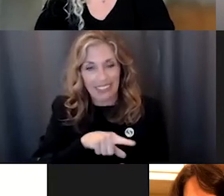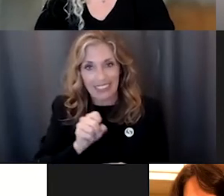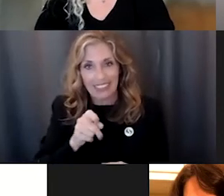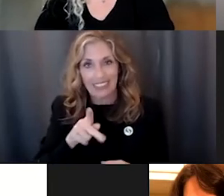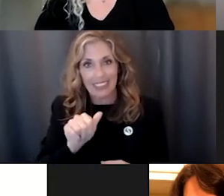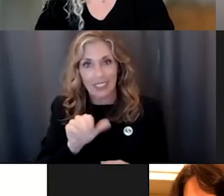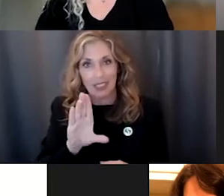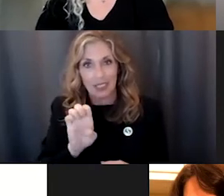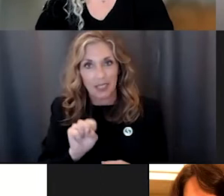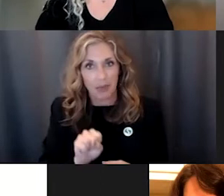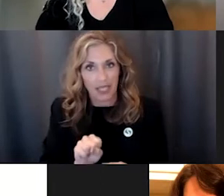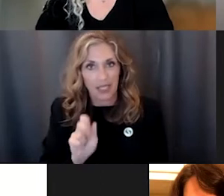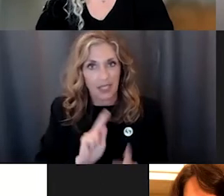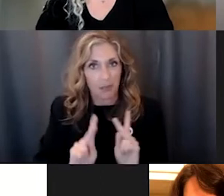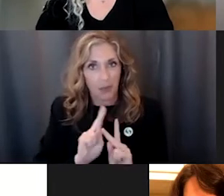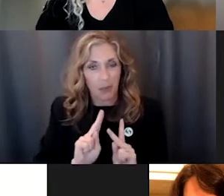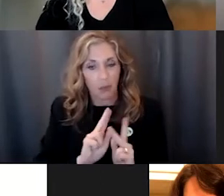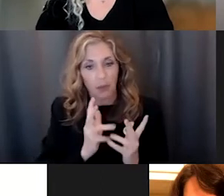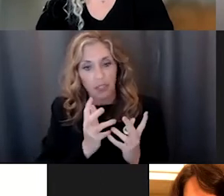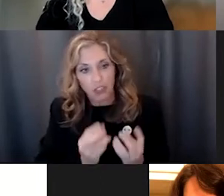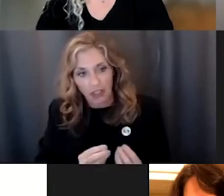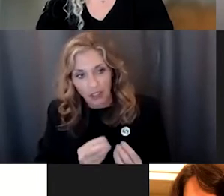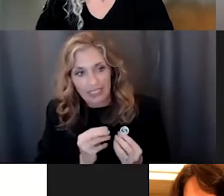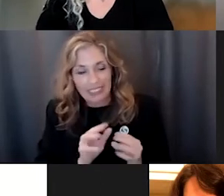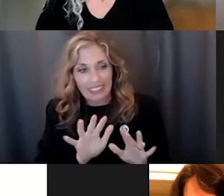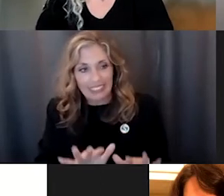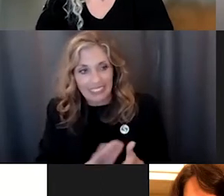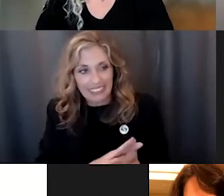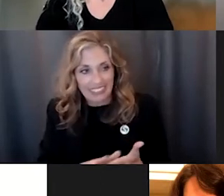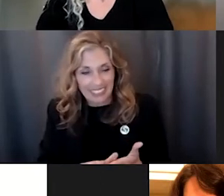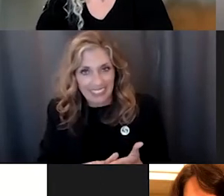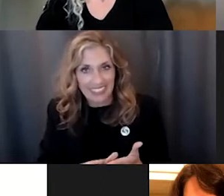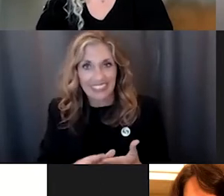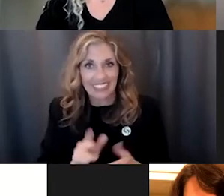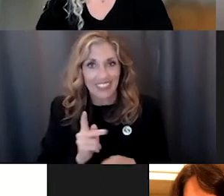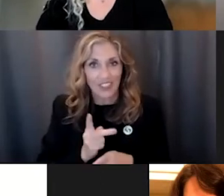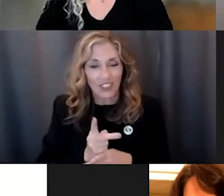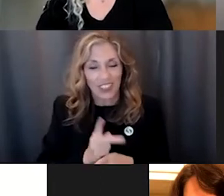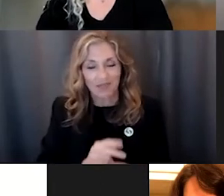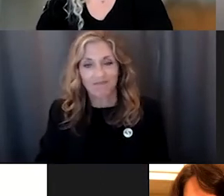be generous in spirit and nurturing.